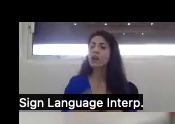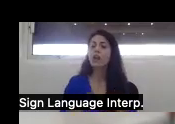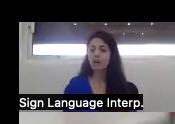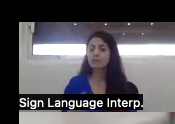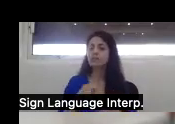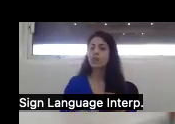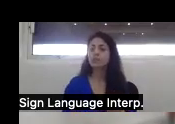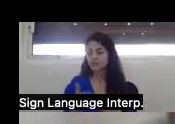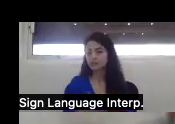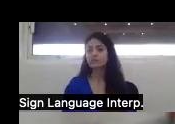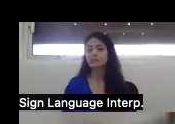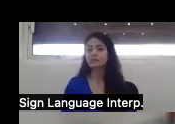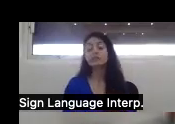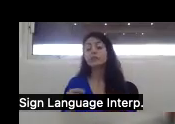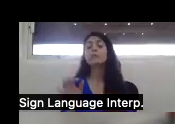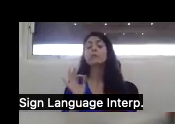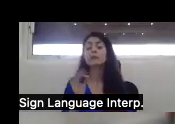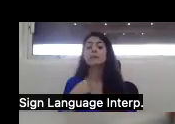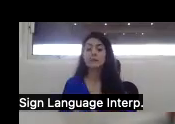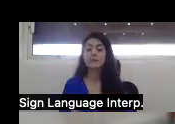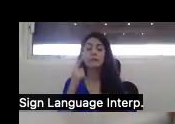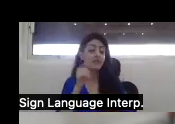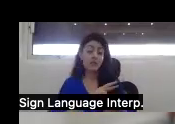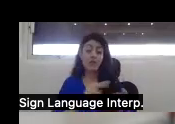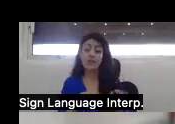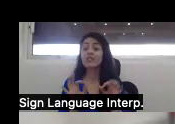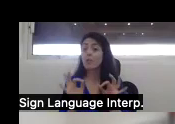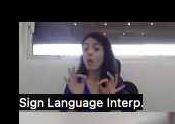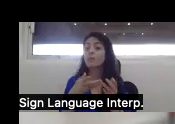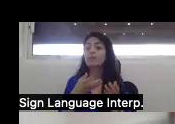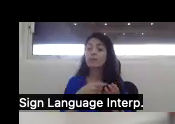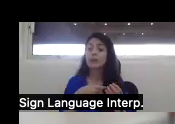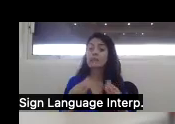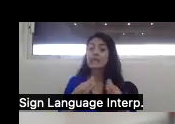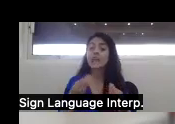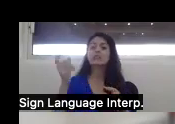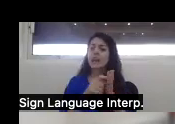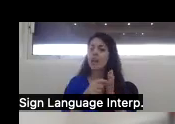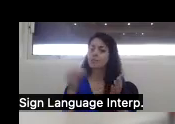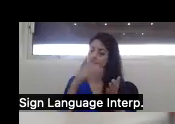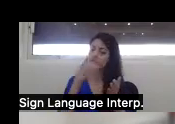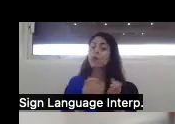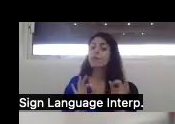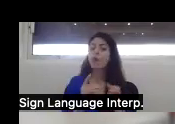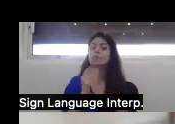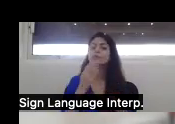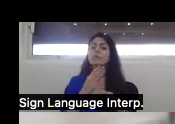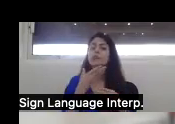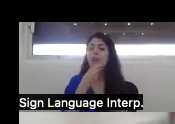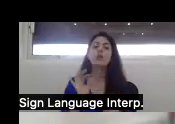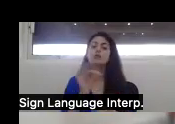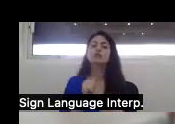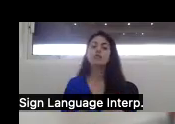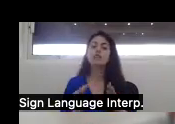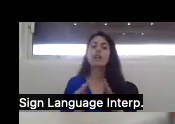Although it's still, a lot of it is still in the ink of it. NUR, the National Unified Registry, there was a webinar, a very